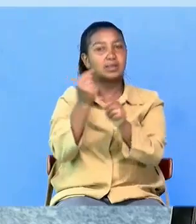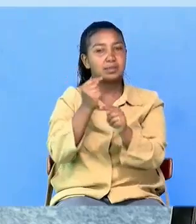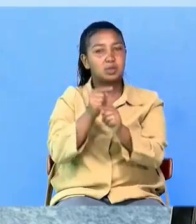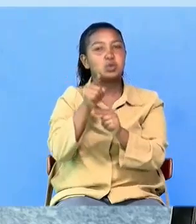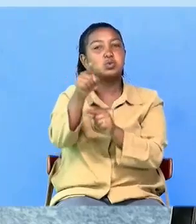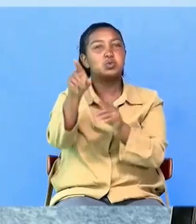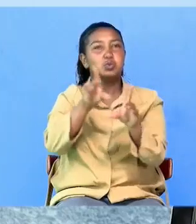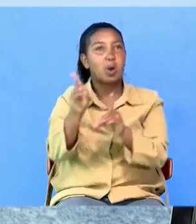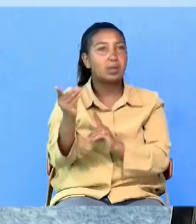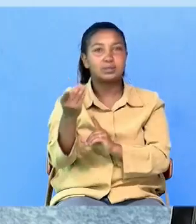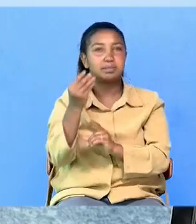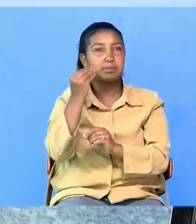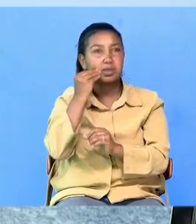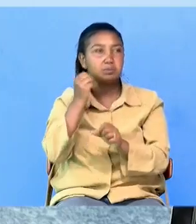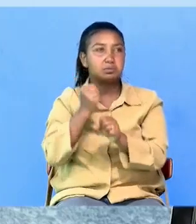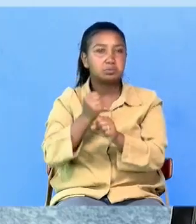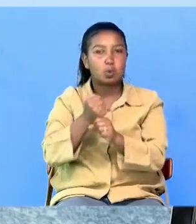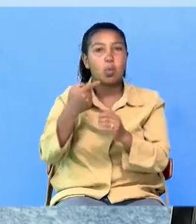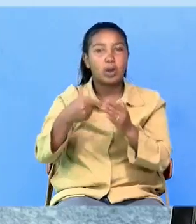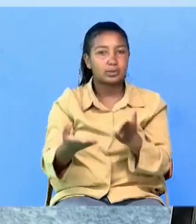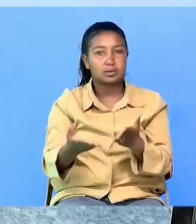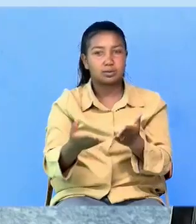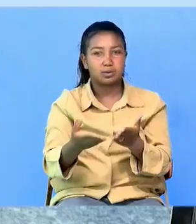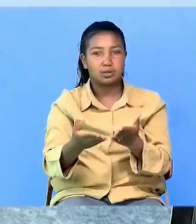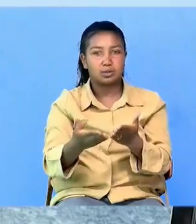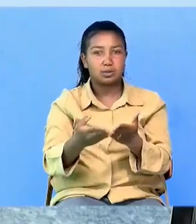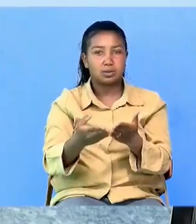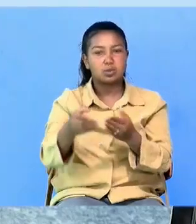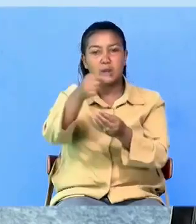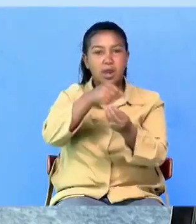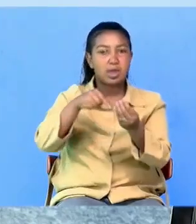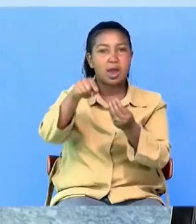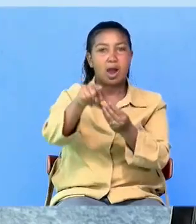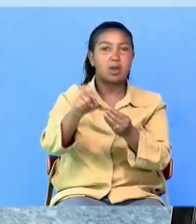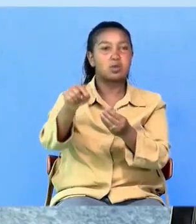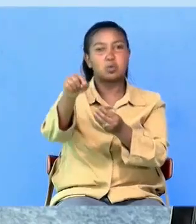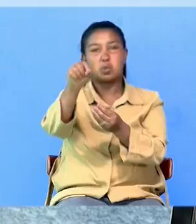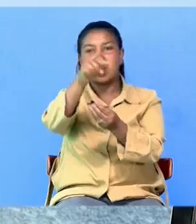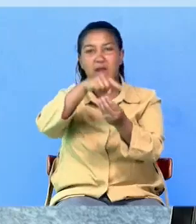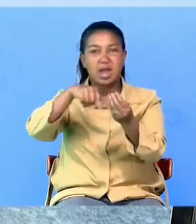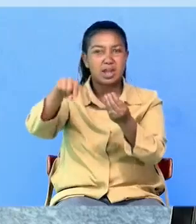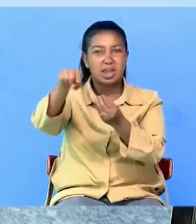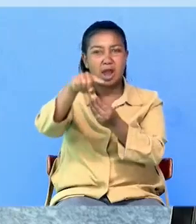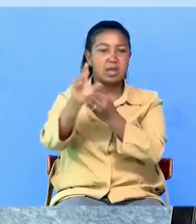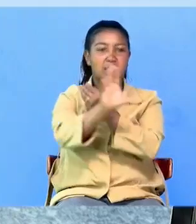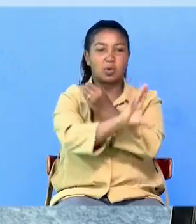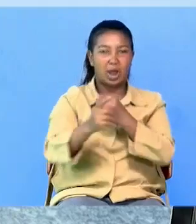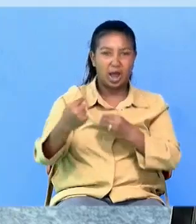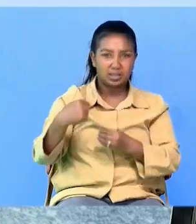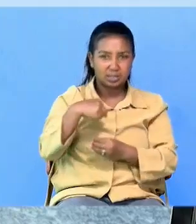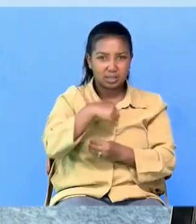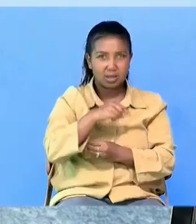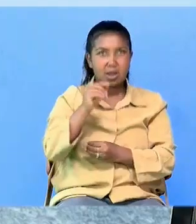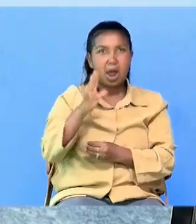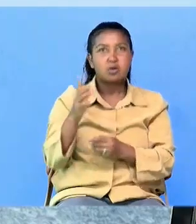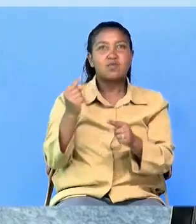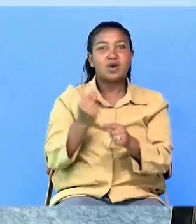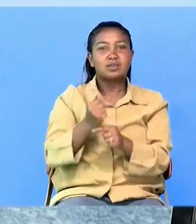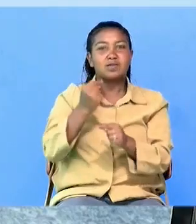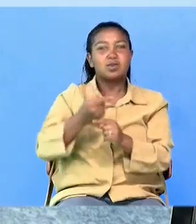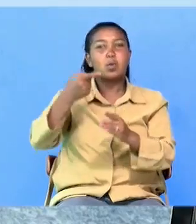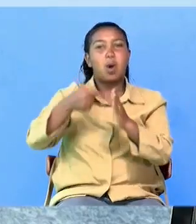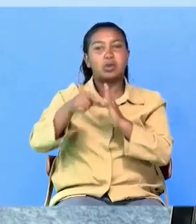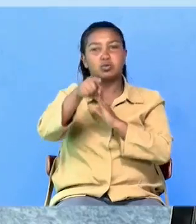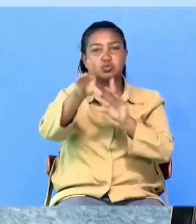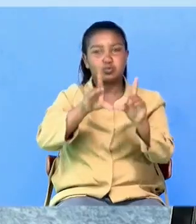activities that have been carried on in your area, in your village, in our country, kind of activities